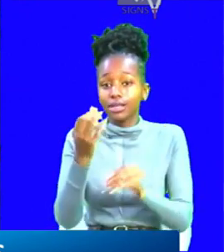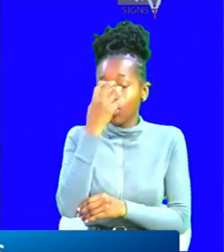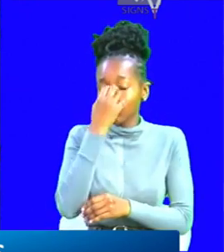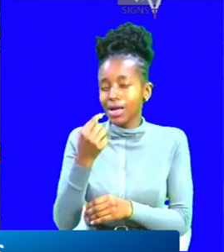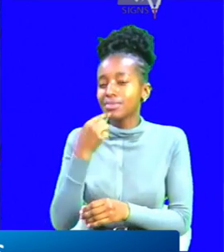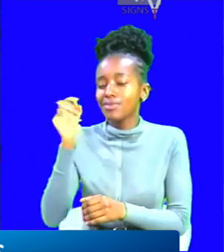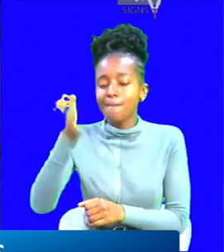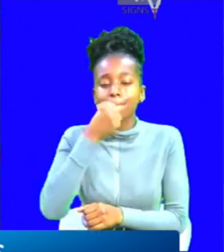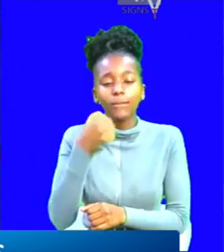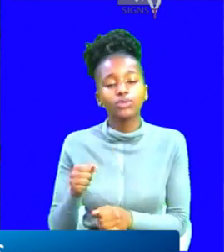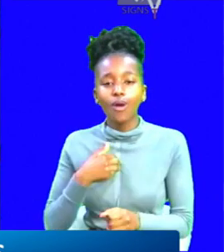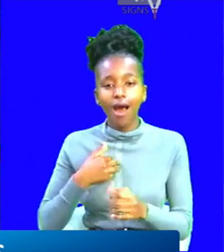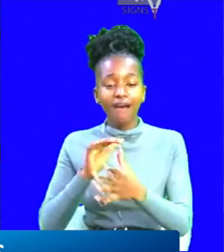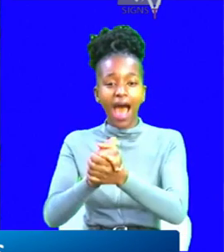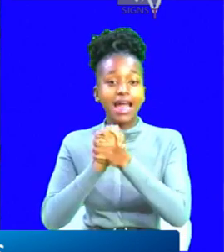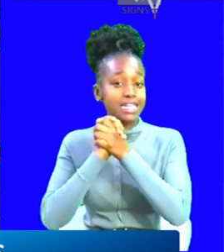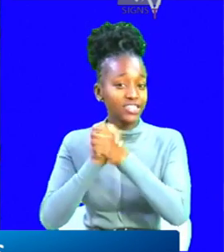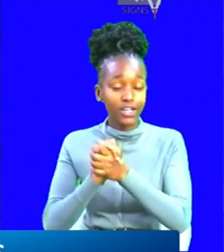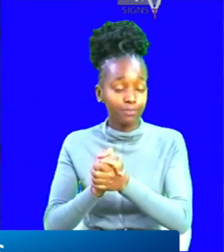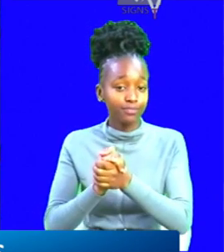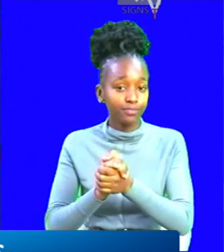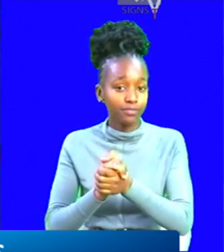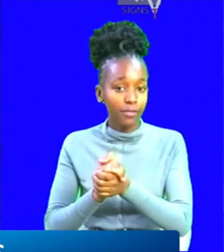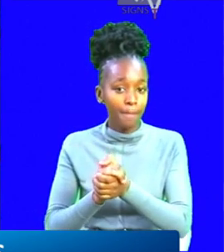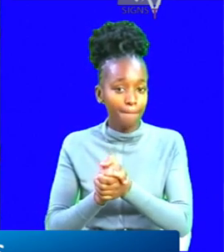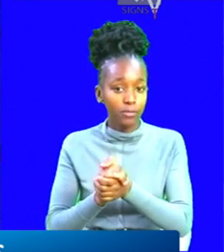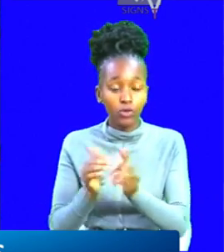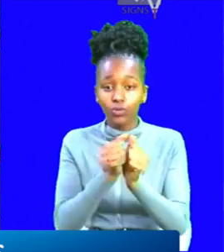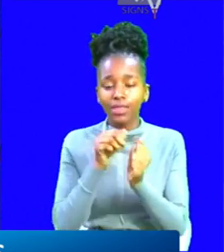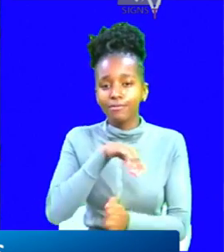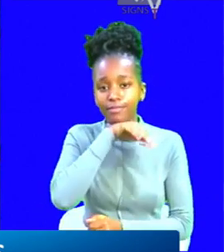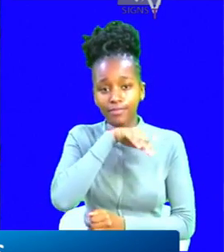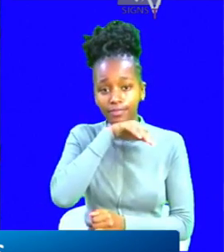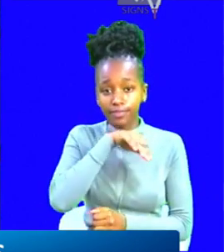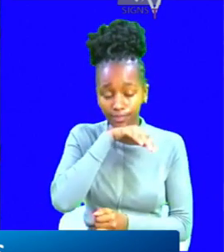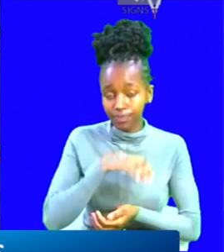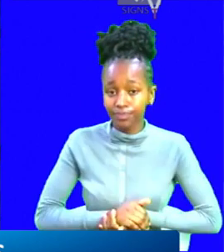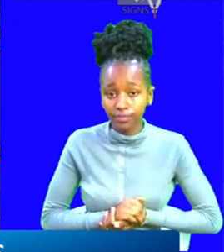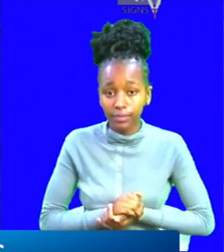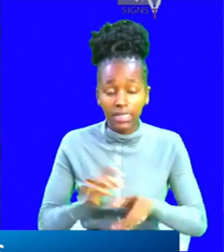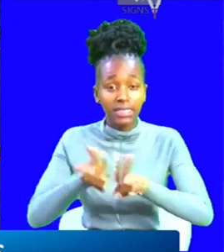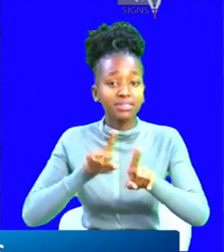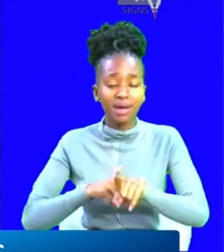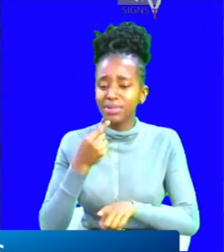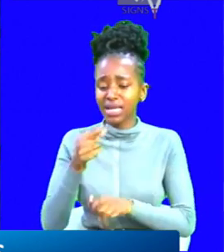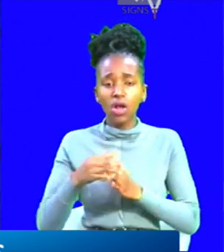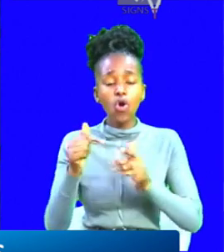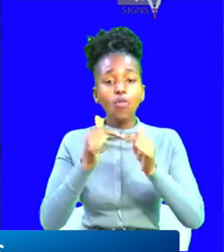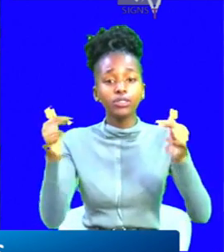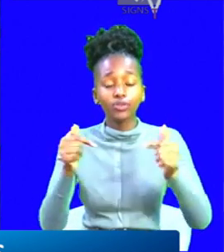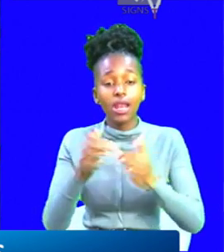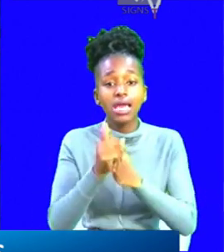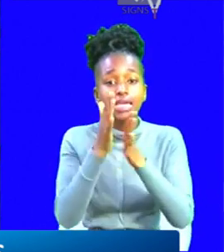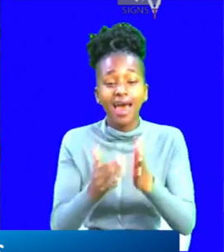the possibility of a handshake, a deal with his opposition nemesis Raila Odinga, and called on the opposition to conduct